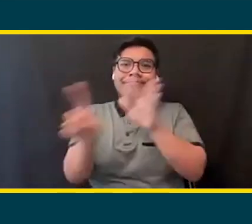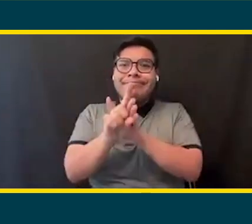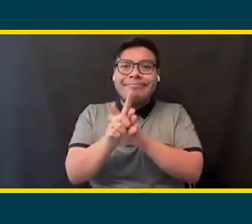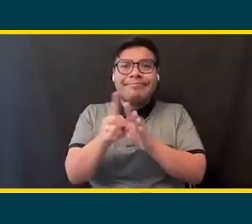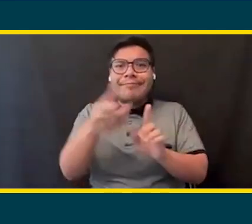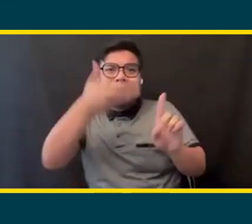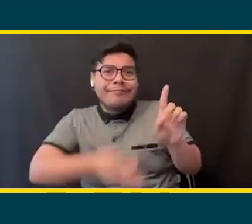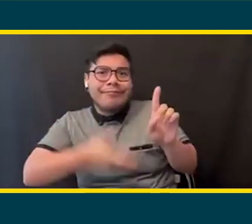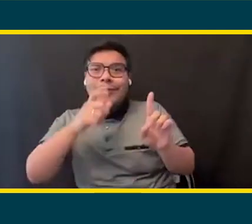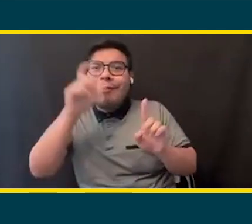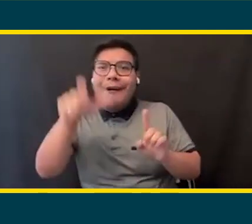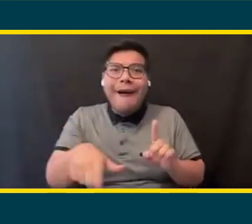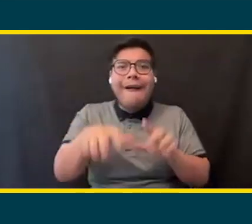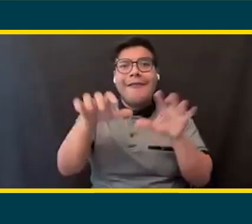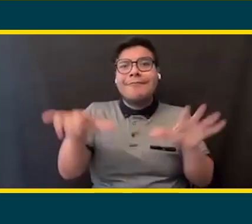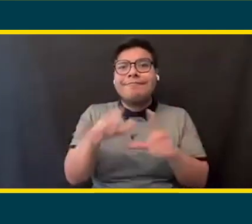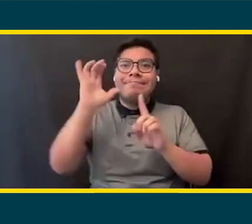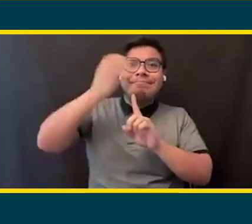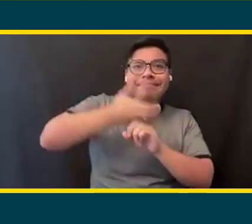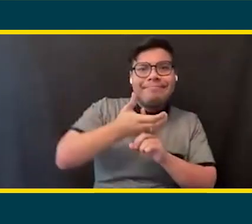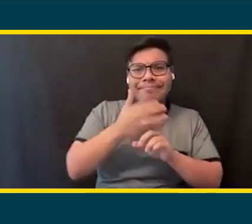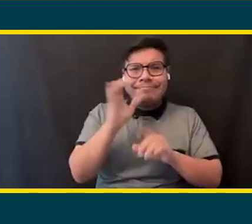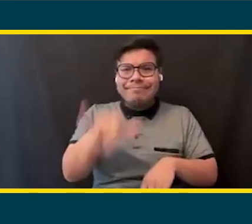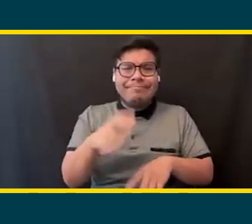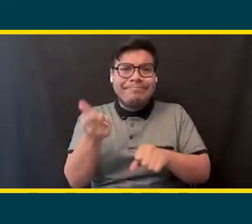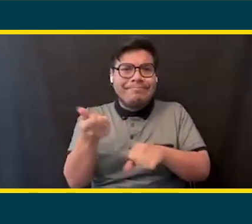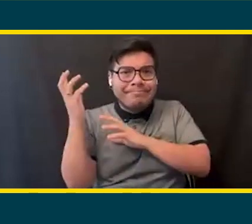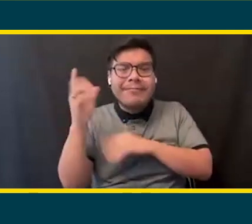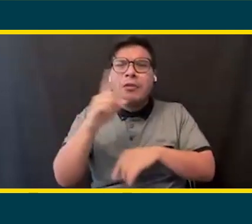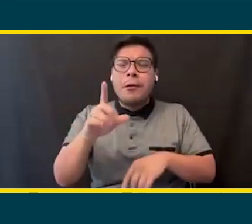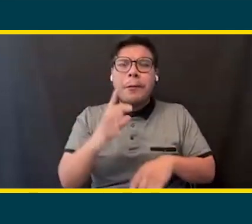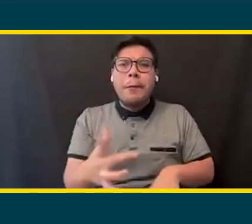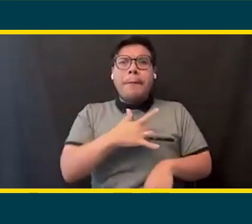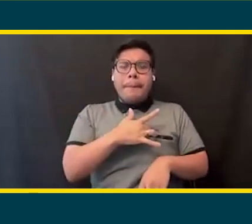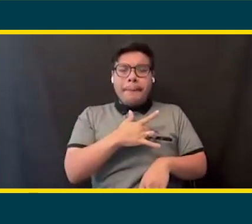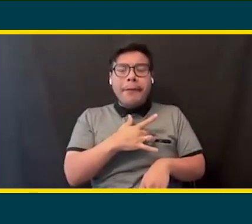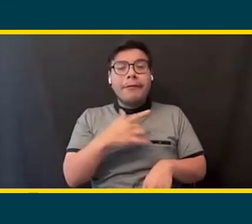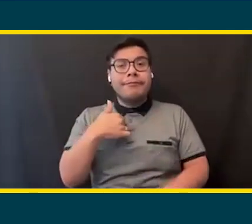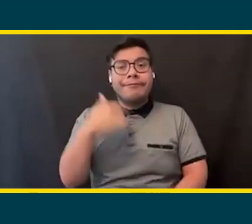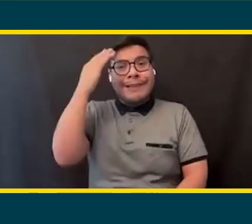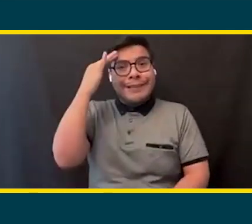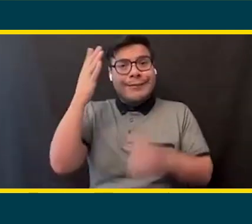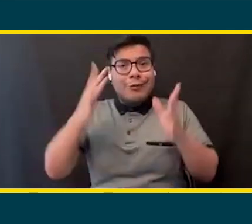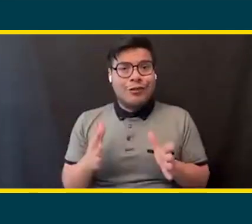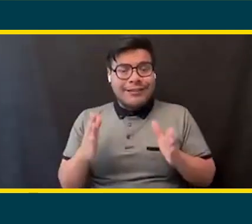perform. That stuck out to me because as an autistic